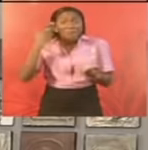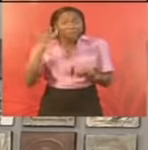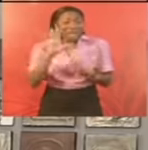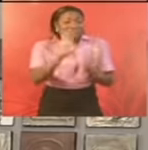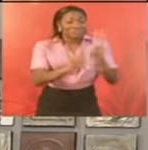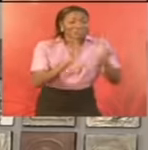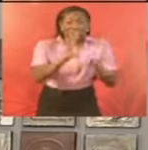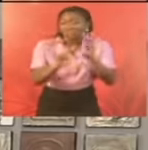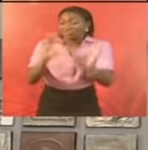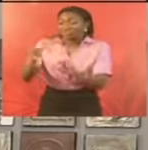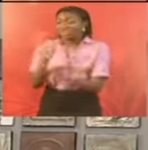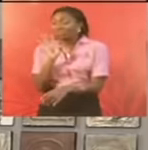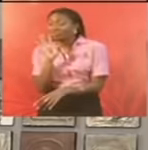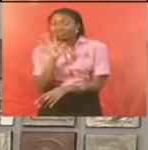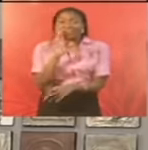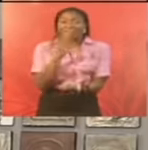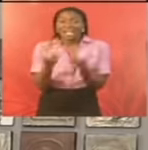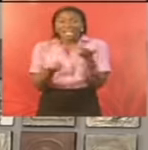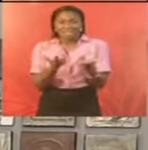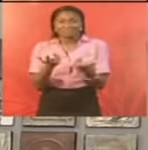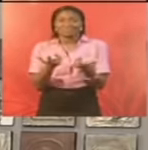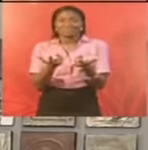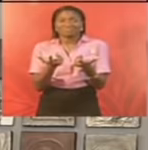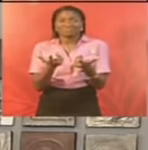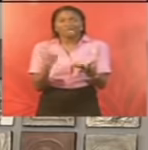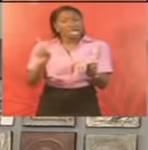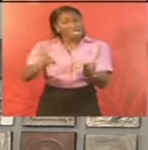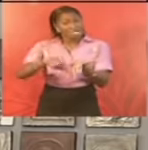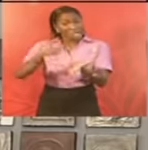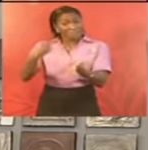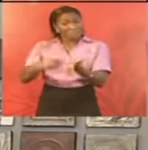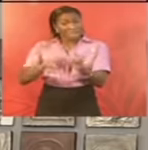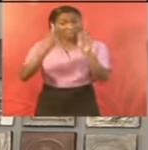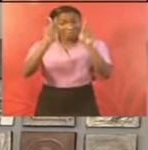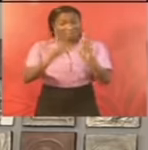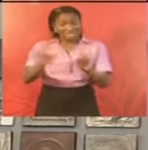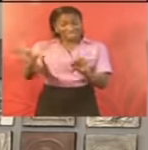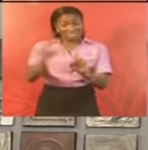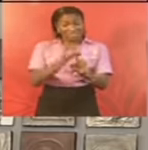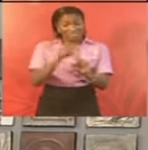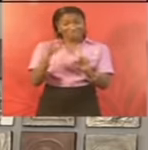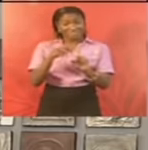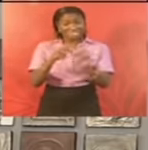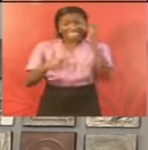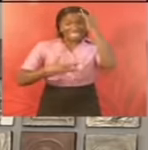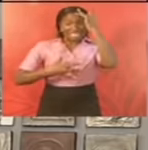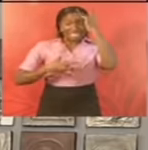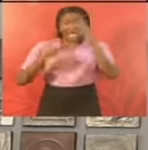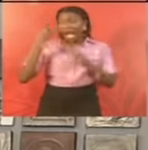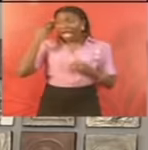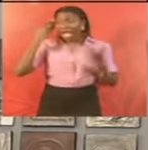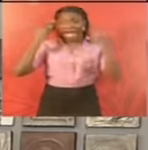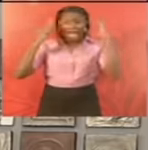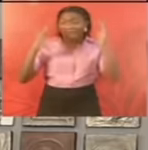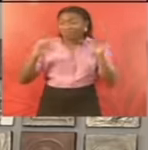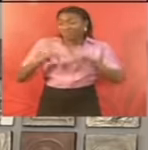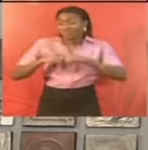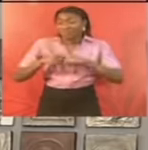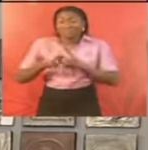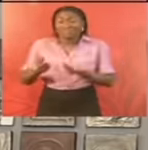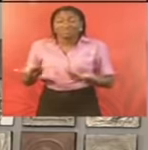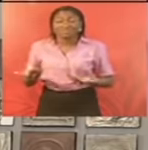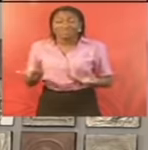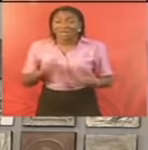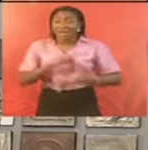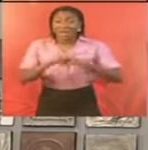sometimes the individuals with whom we speak they don't know where they may have been infected. The information that they provide does not give